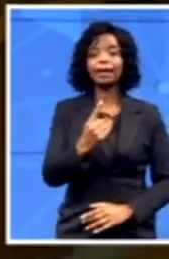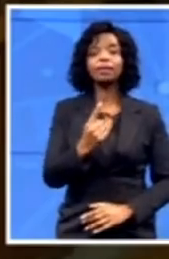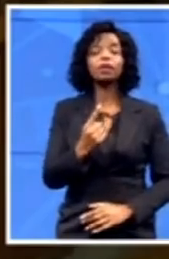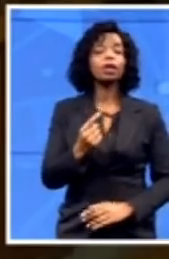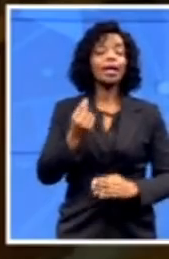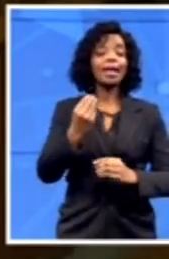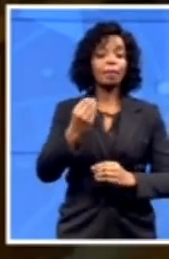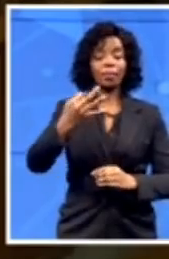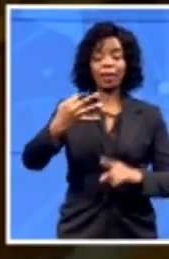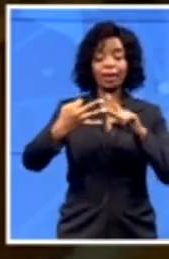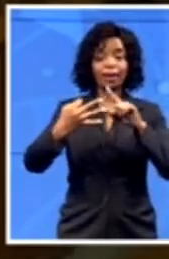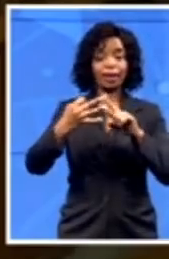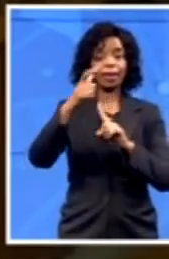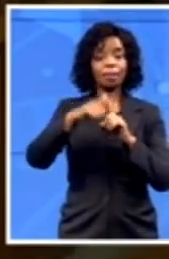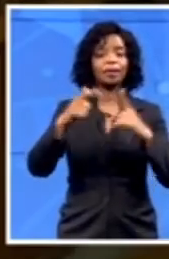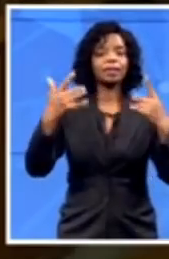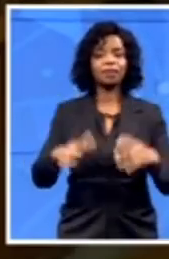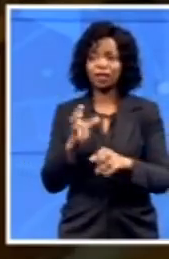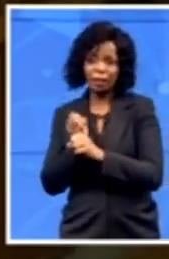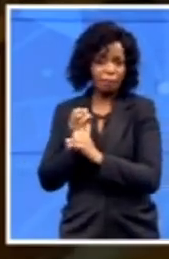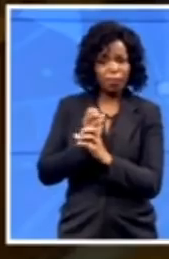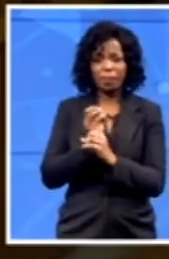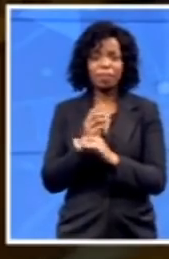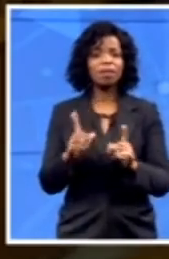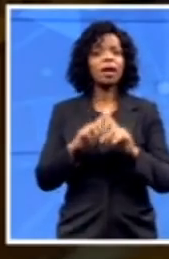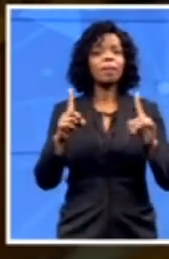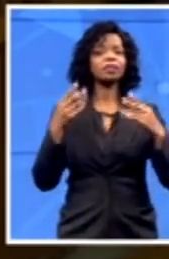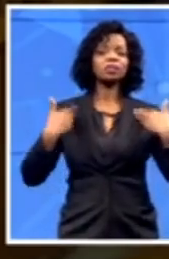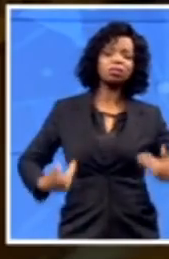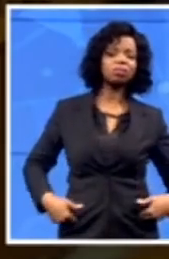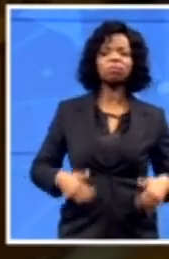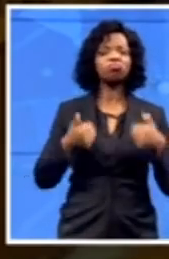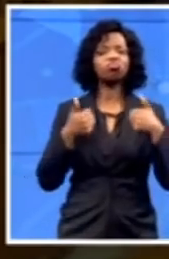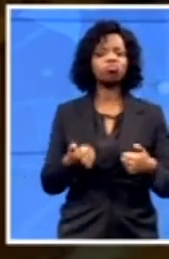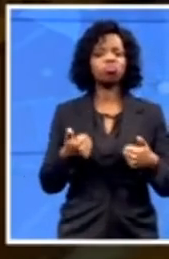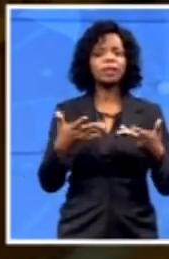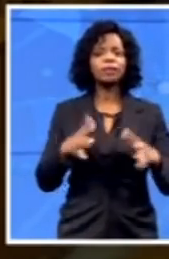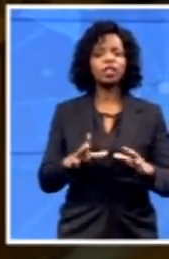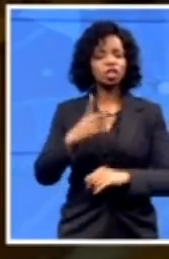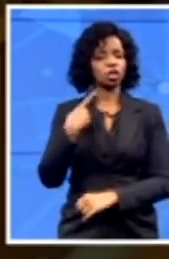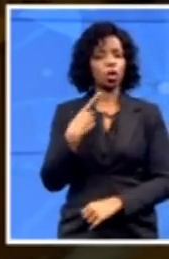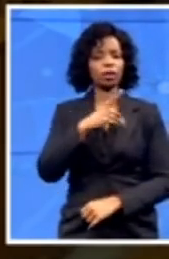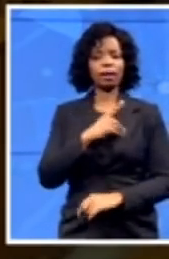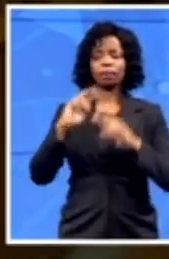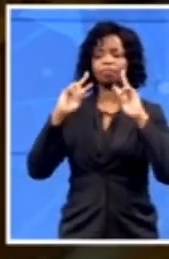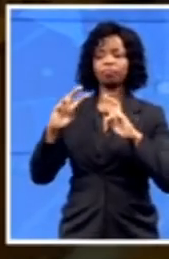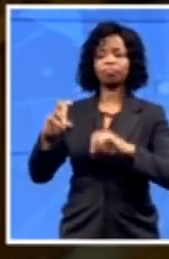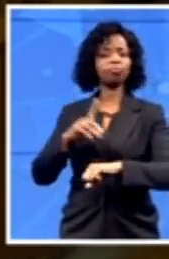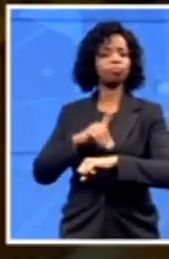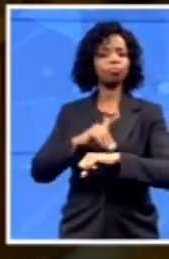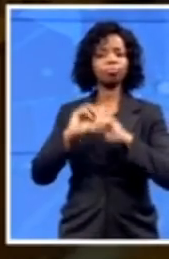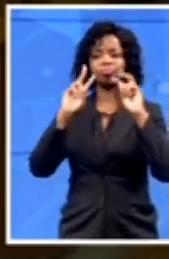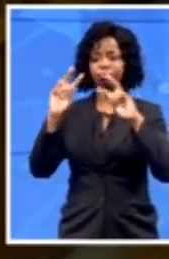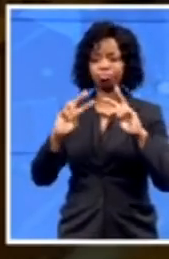was no physical injury. He was examined by a doctor as well, and really saying that from